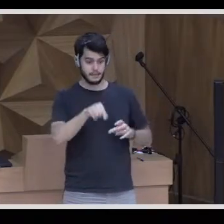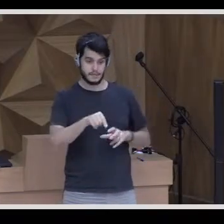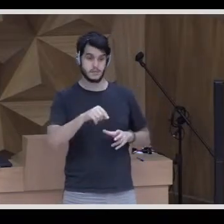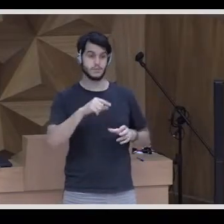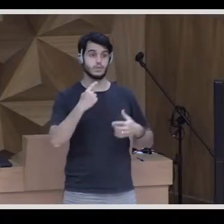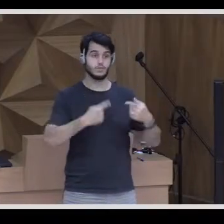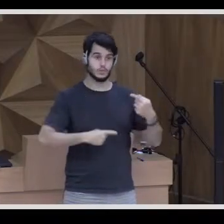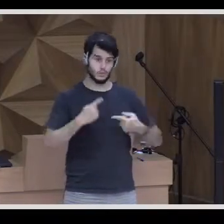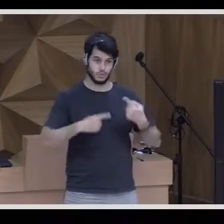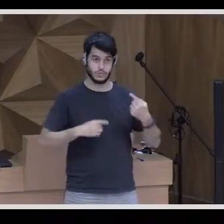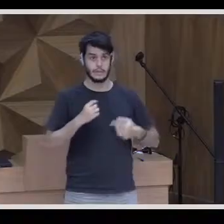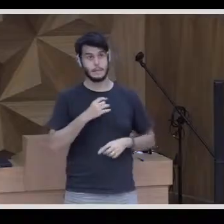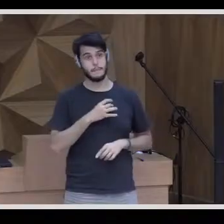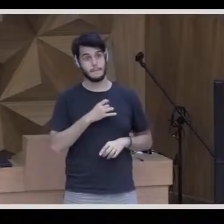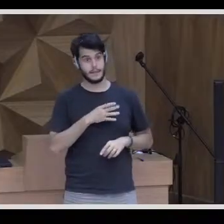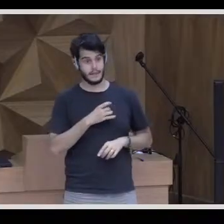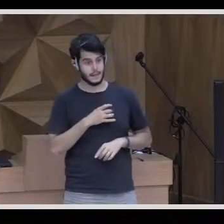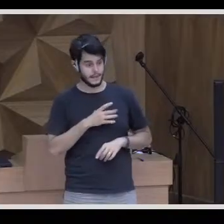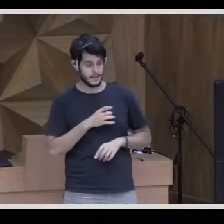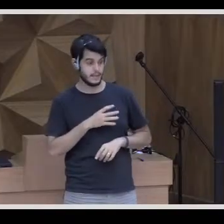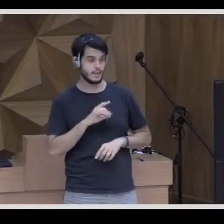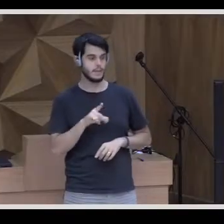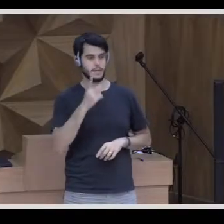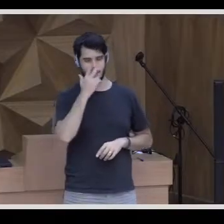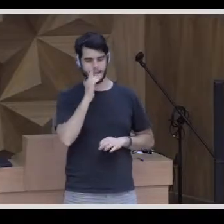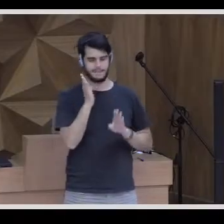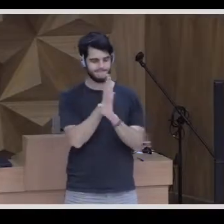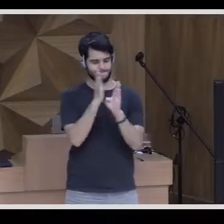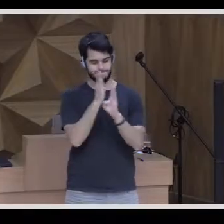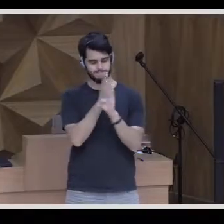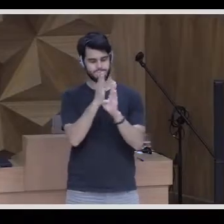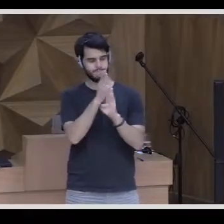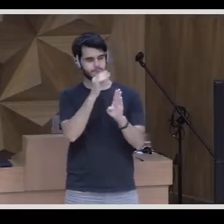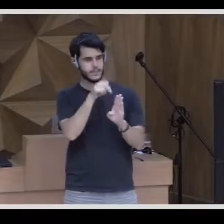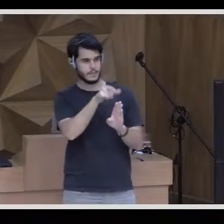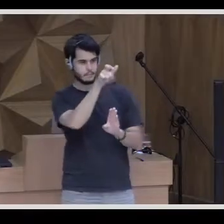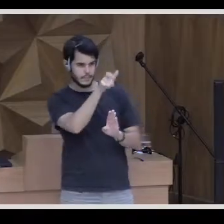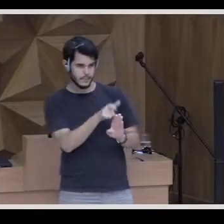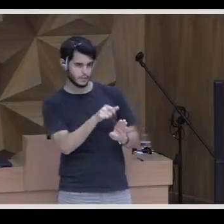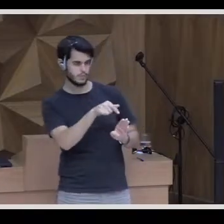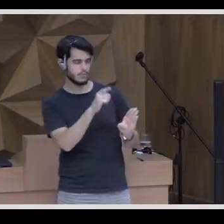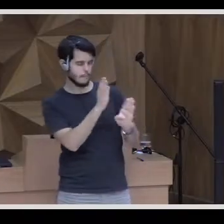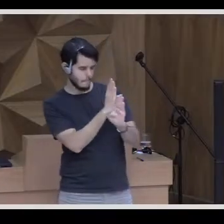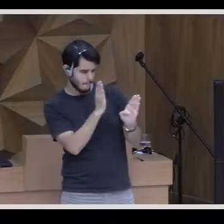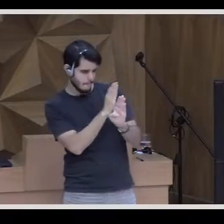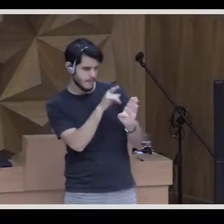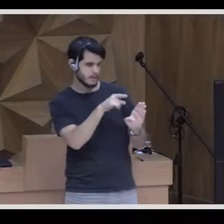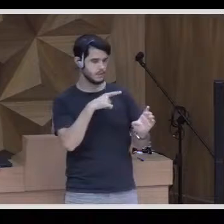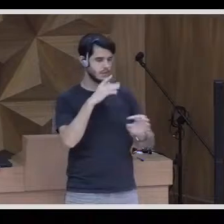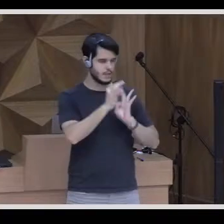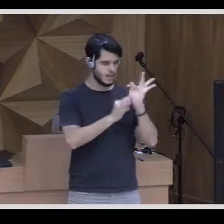than about the data collection. It's kind of being spied on from a higher level. So one of the workers said, well,